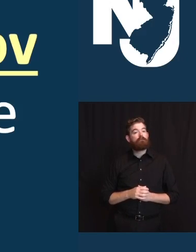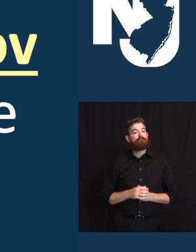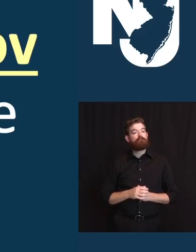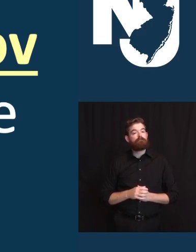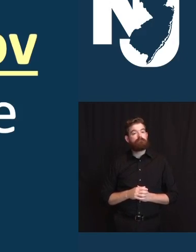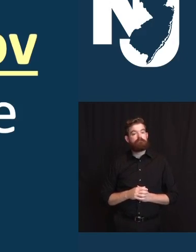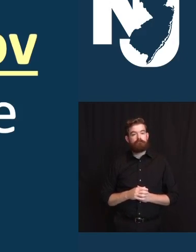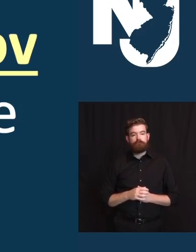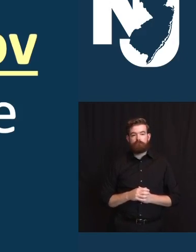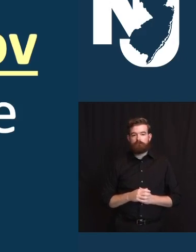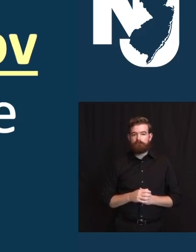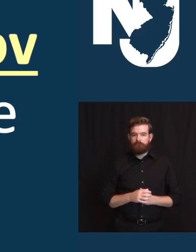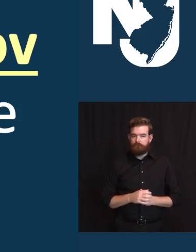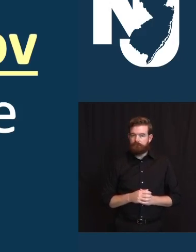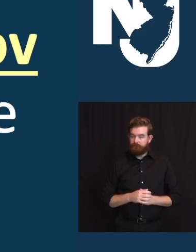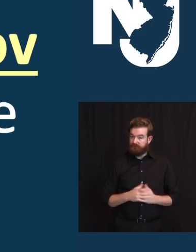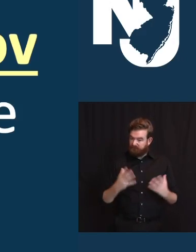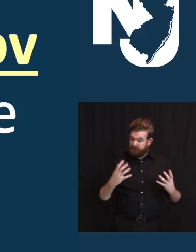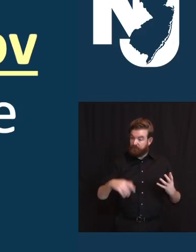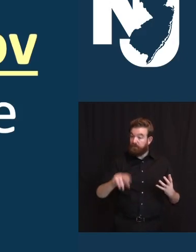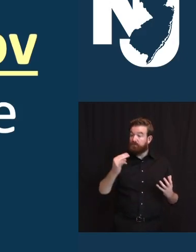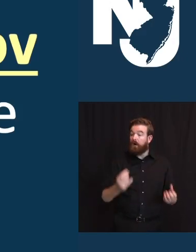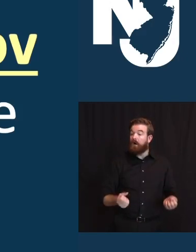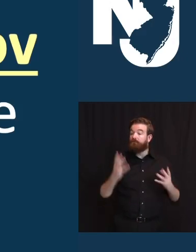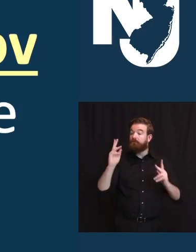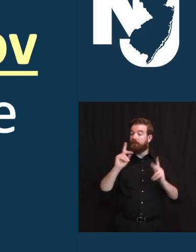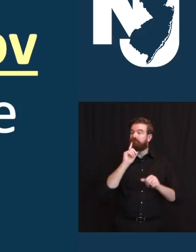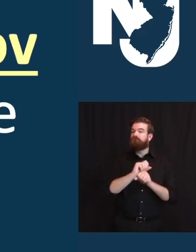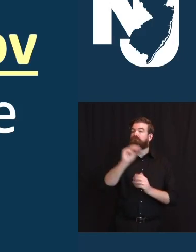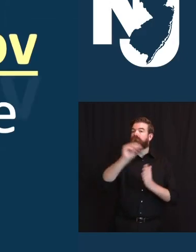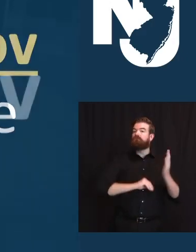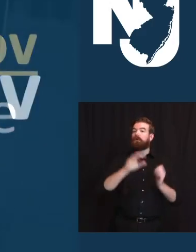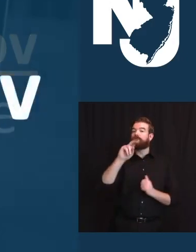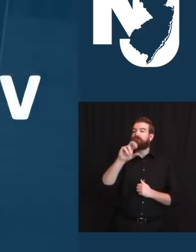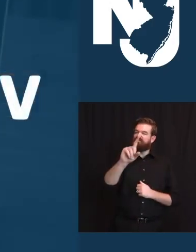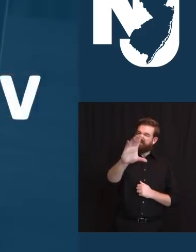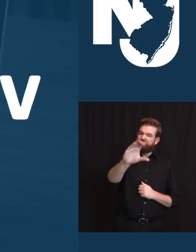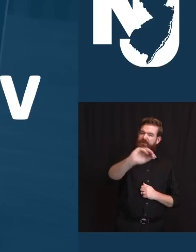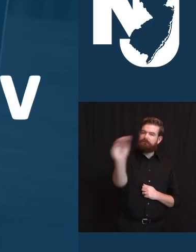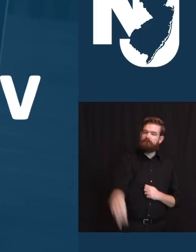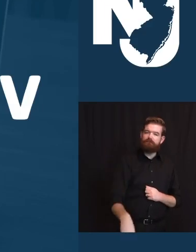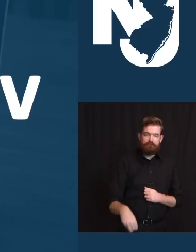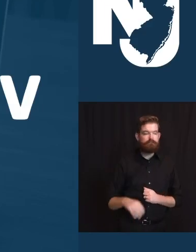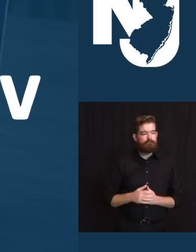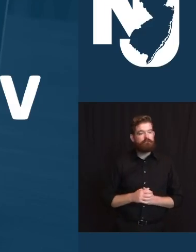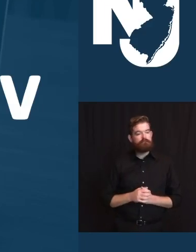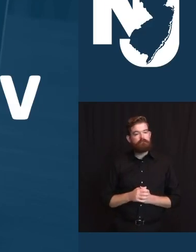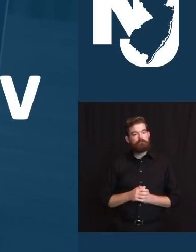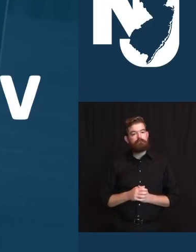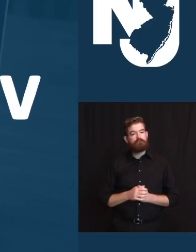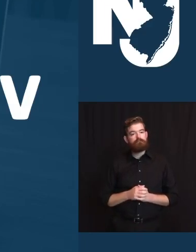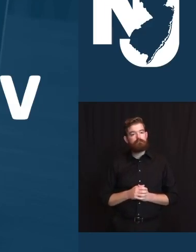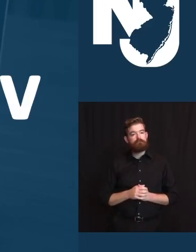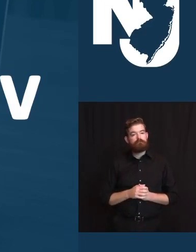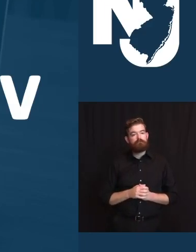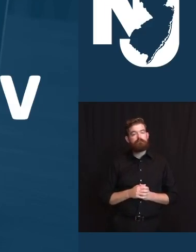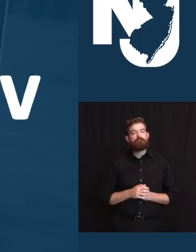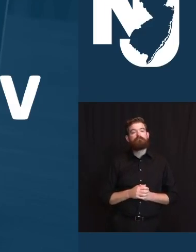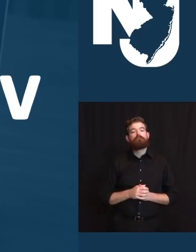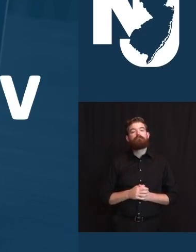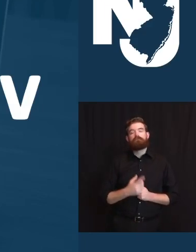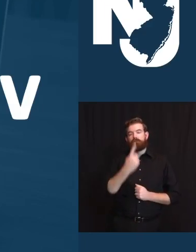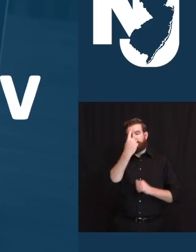fully counted. Finally, again, one more gear before we get to the overnight numbers. I need to once again call out Senate Republican leader